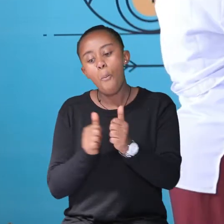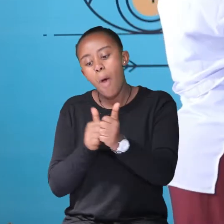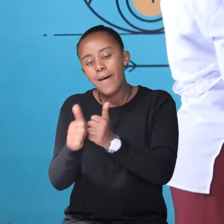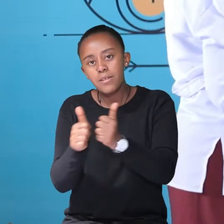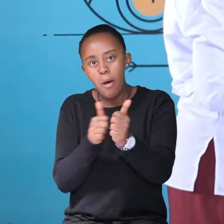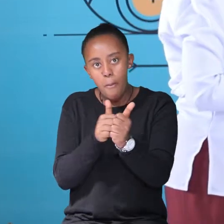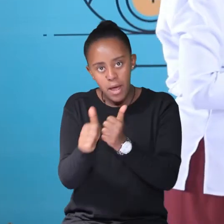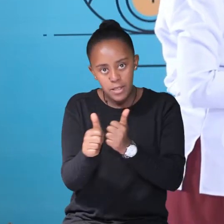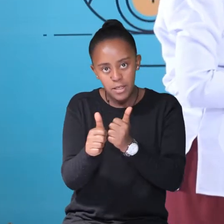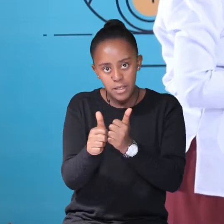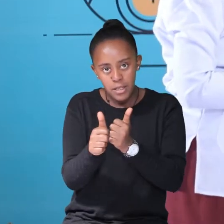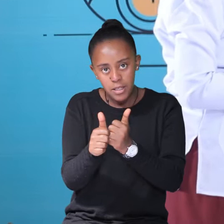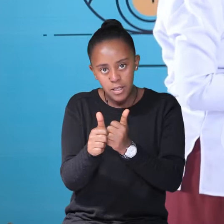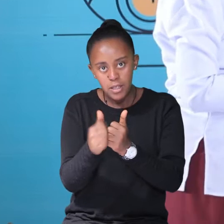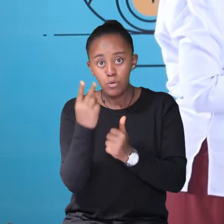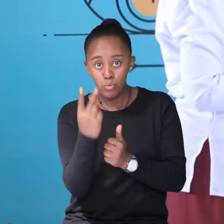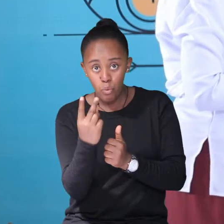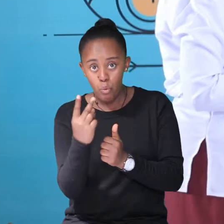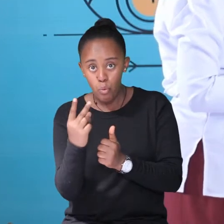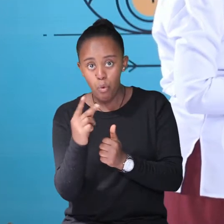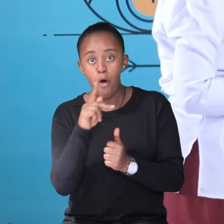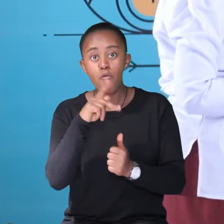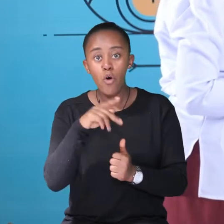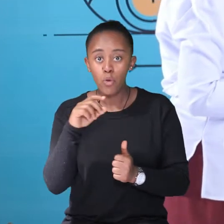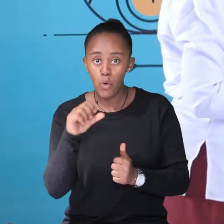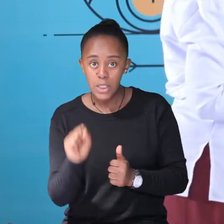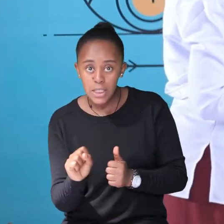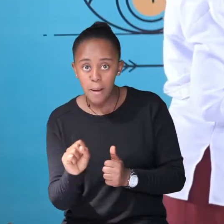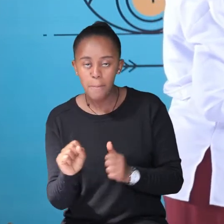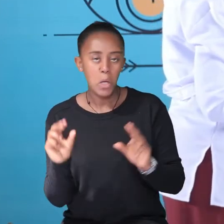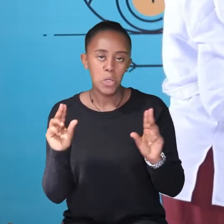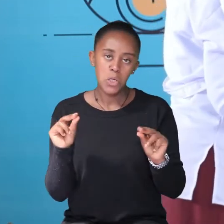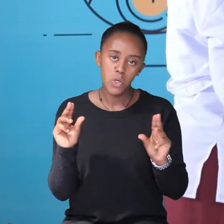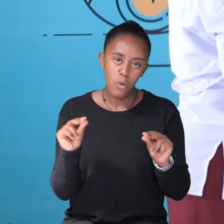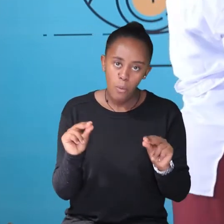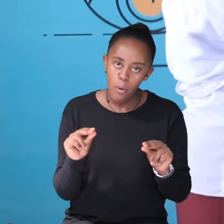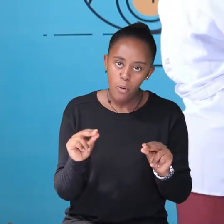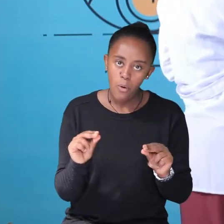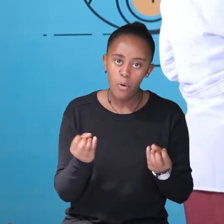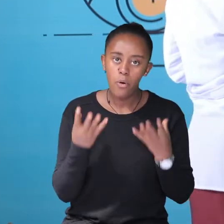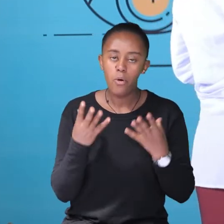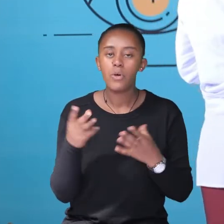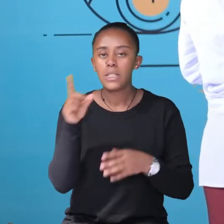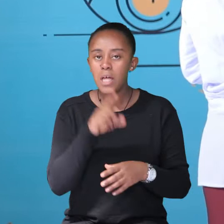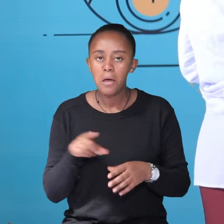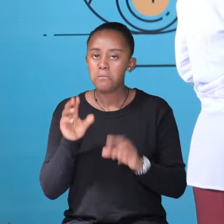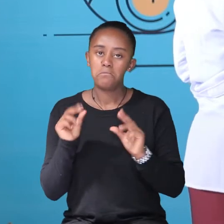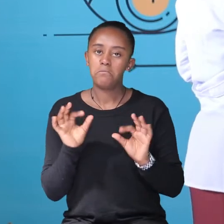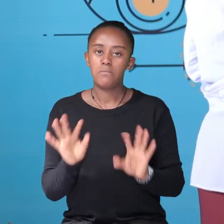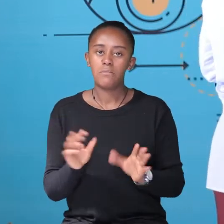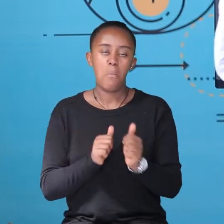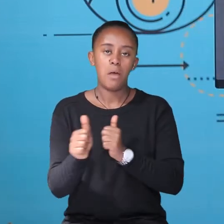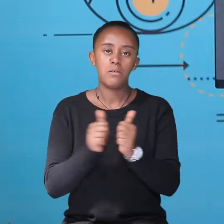along the two photosystems and there is no more cycling. As you see